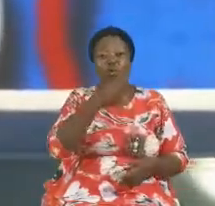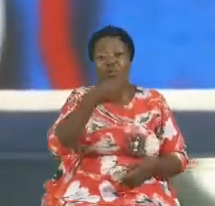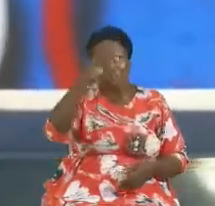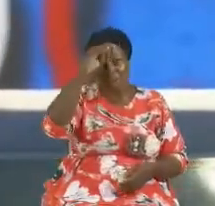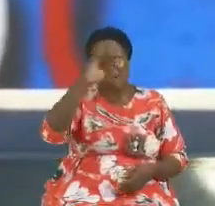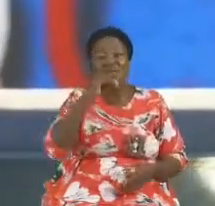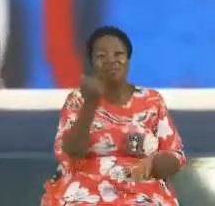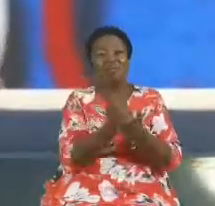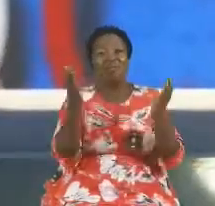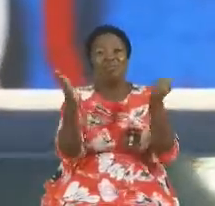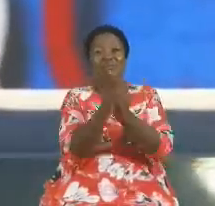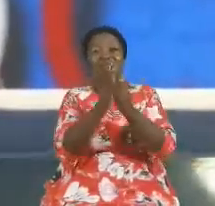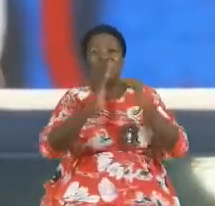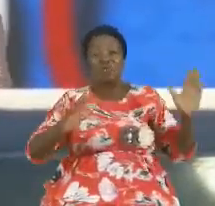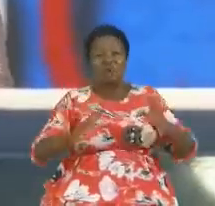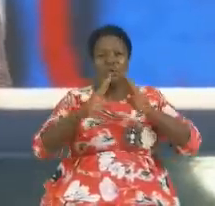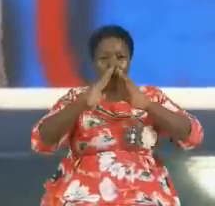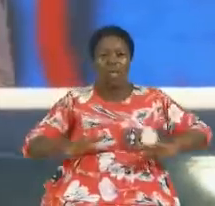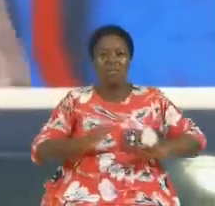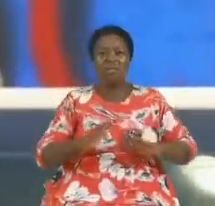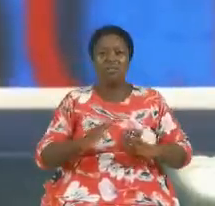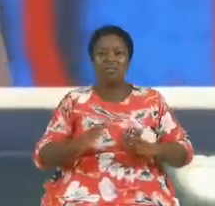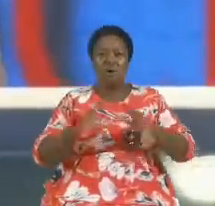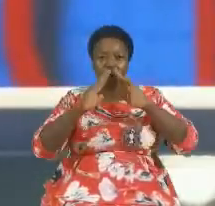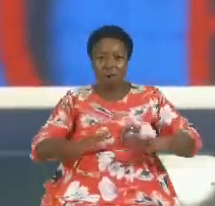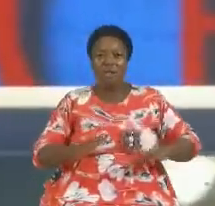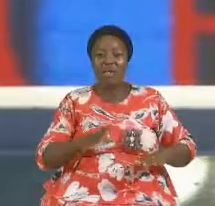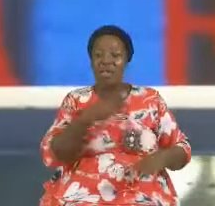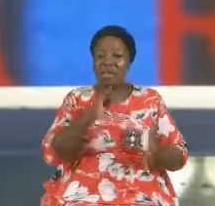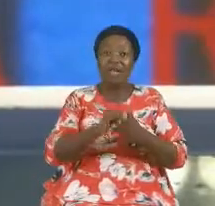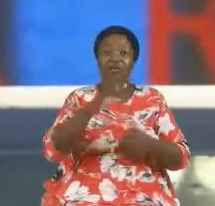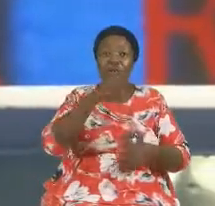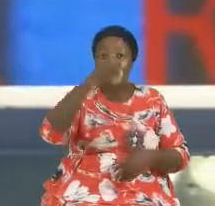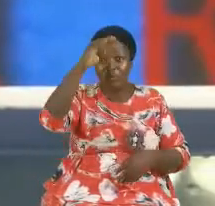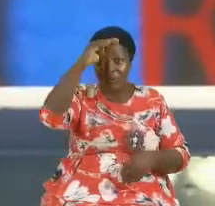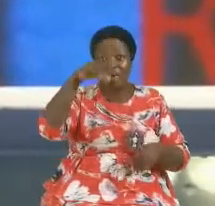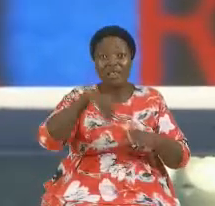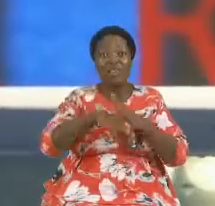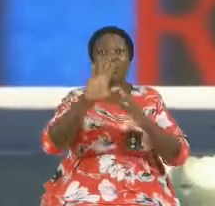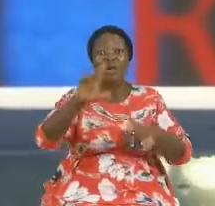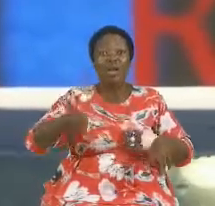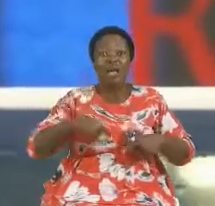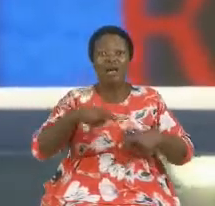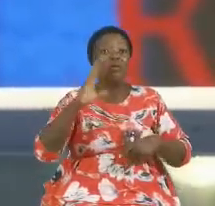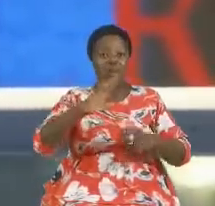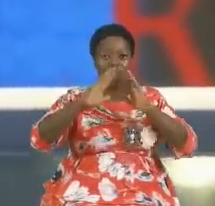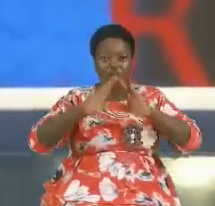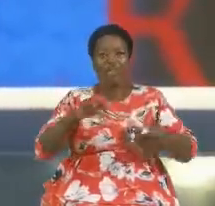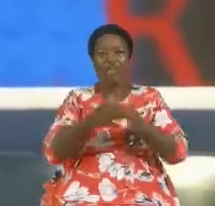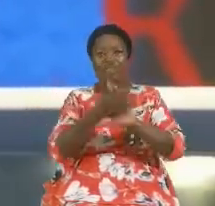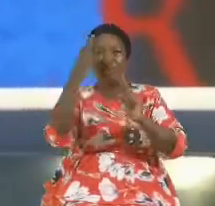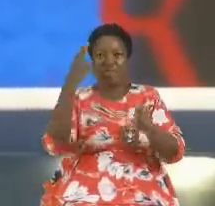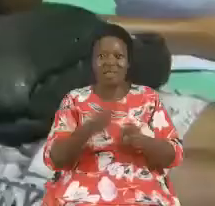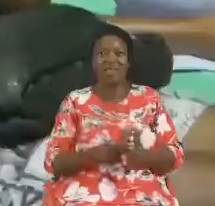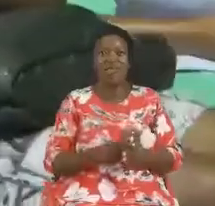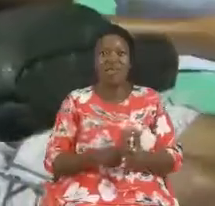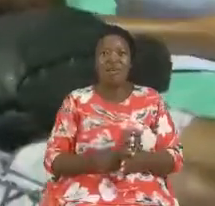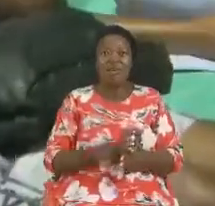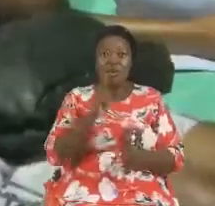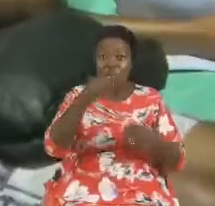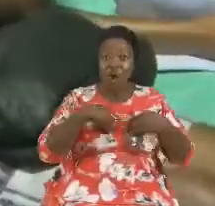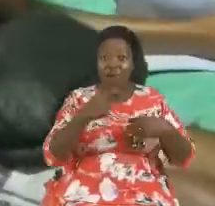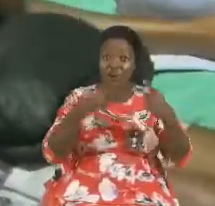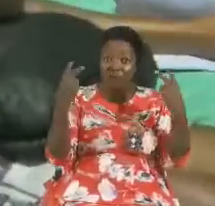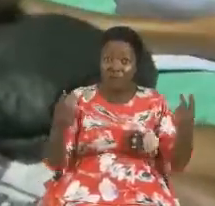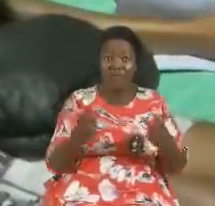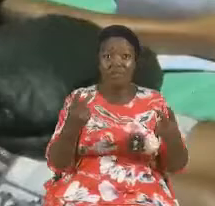are crucified. Shut up. That old man of your past life was shut up. You have